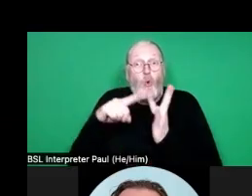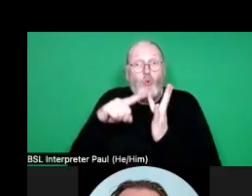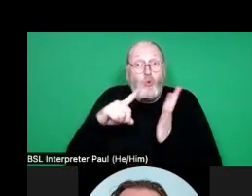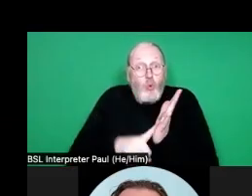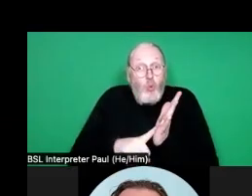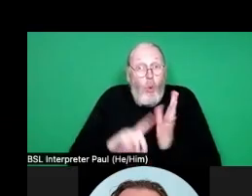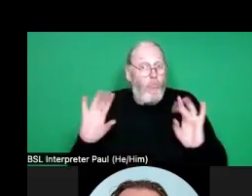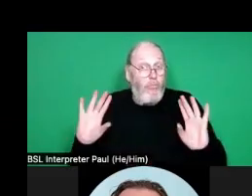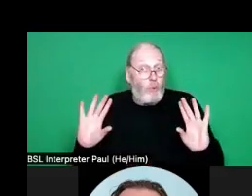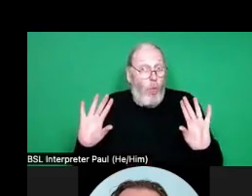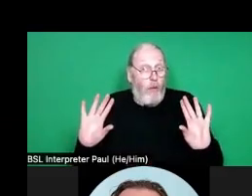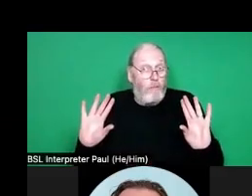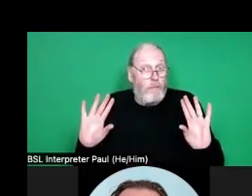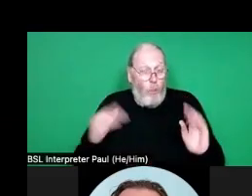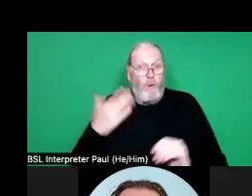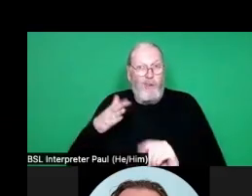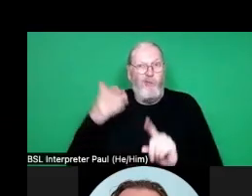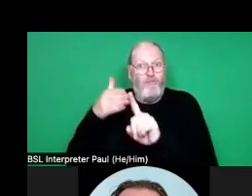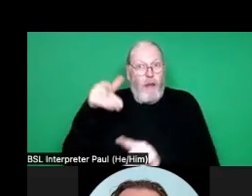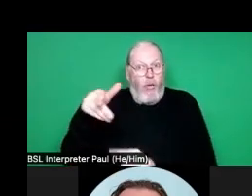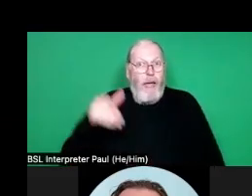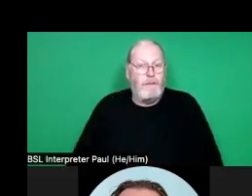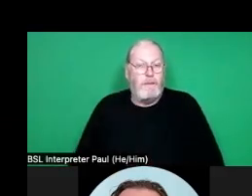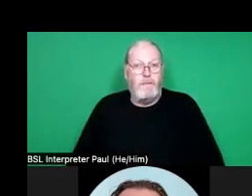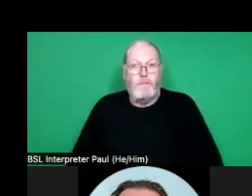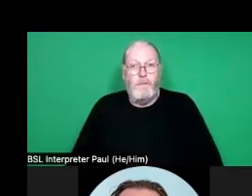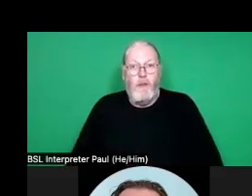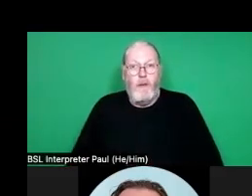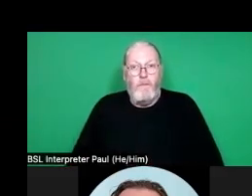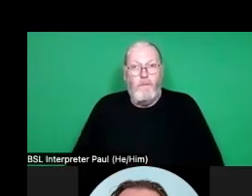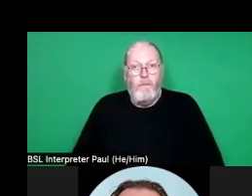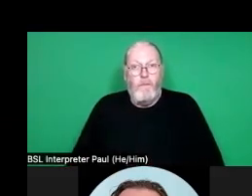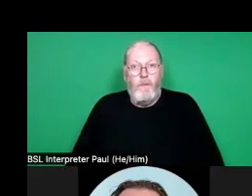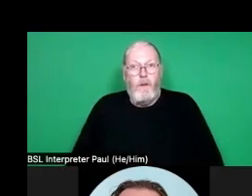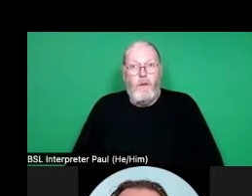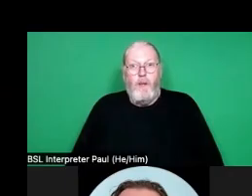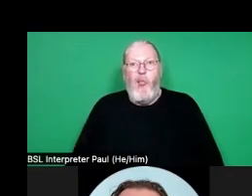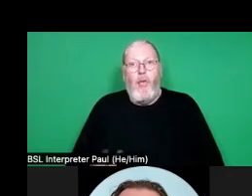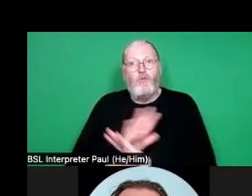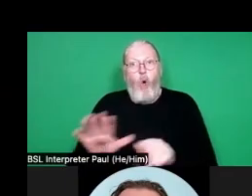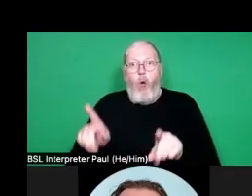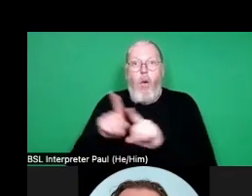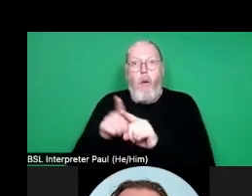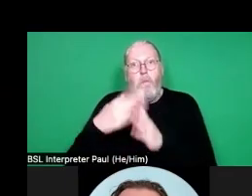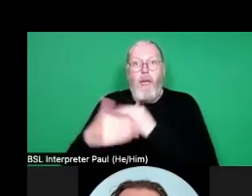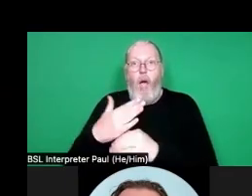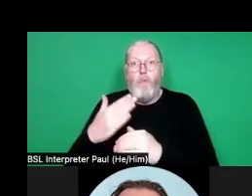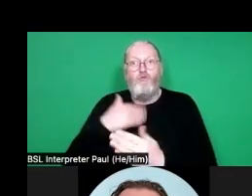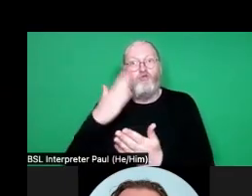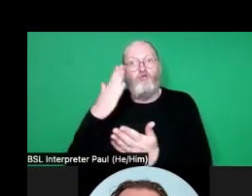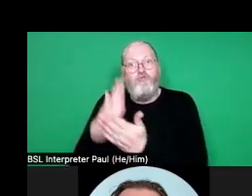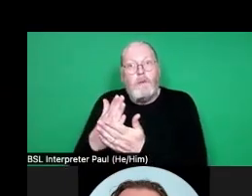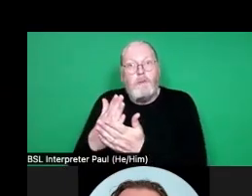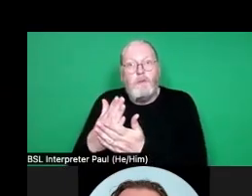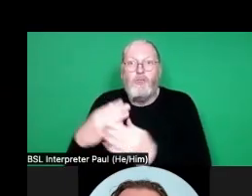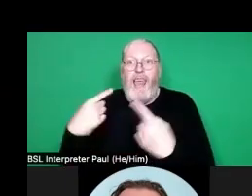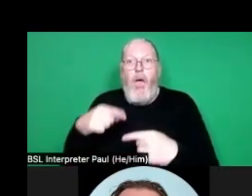I think, yeah, let's not calcify trust into complacency. Thank you.